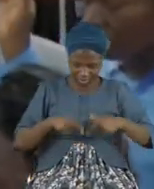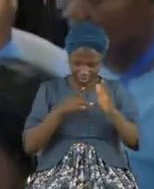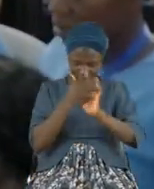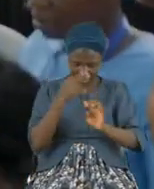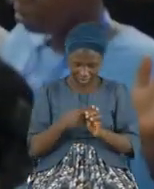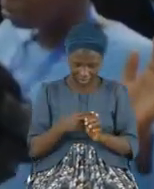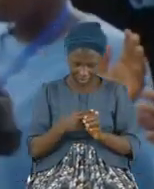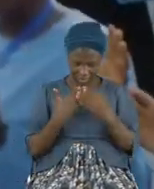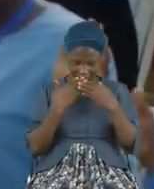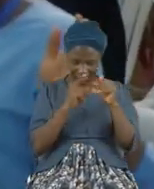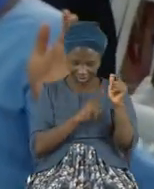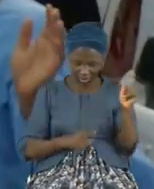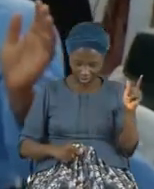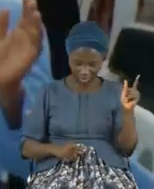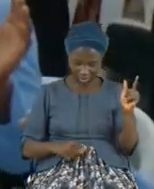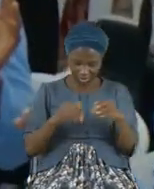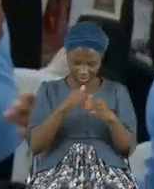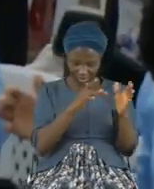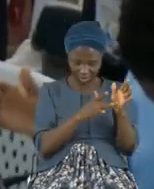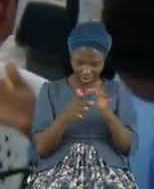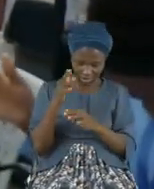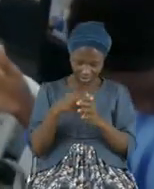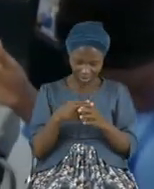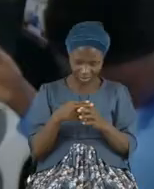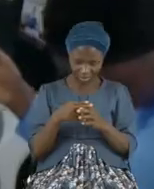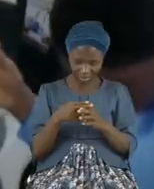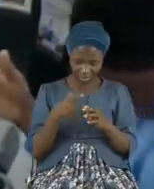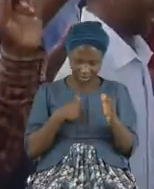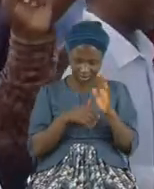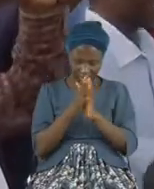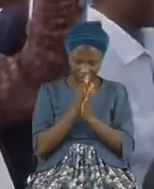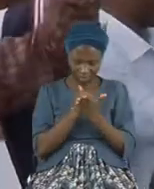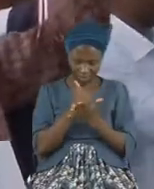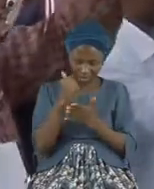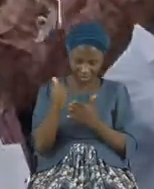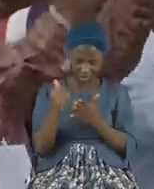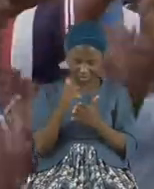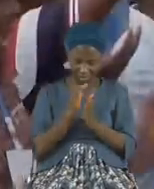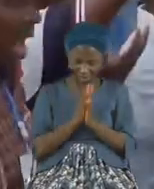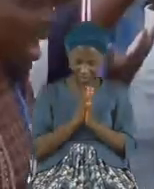Thank you, Lord. In Jesus' name we pray. Amen.